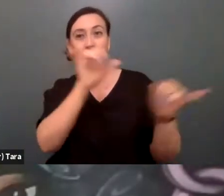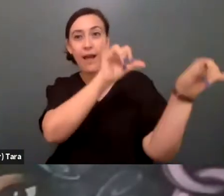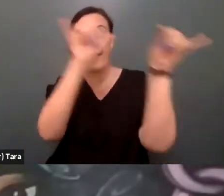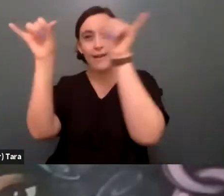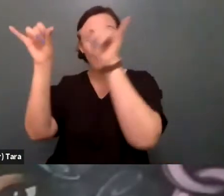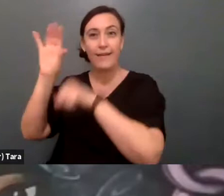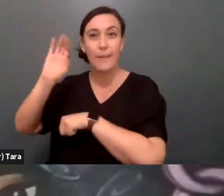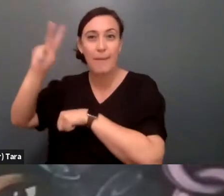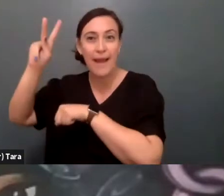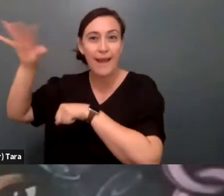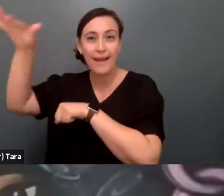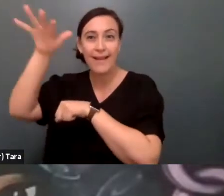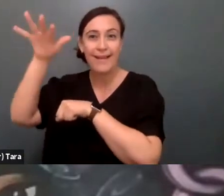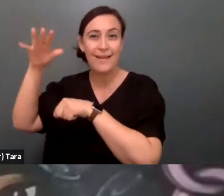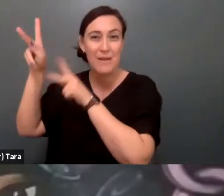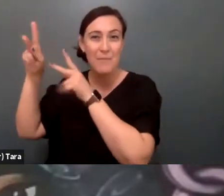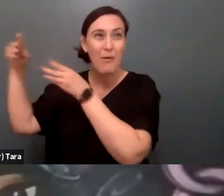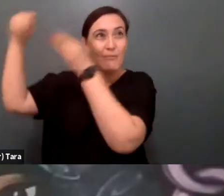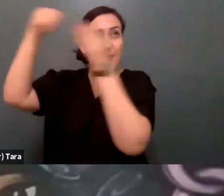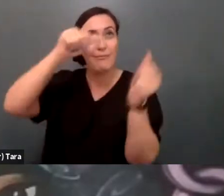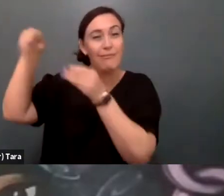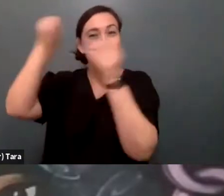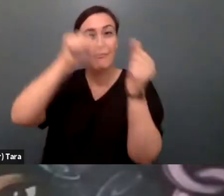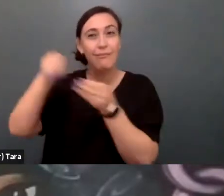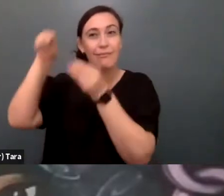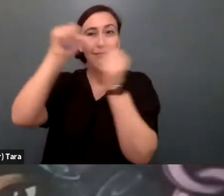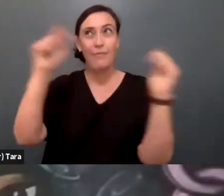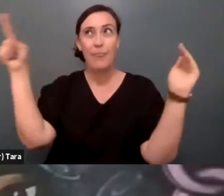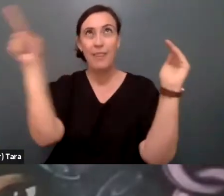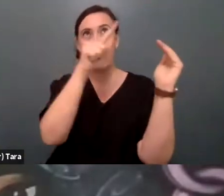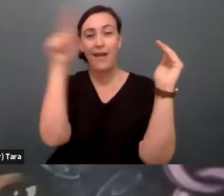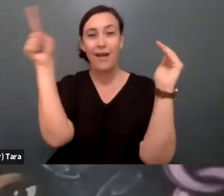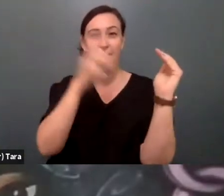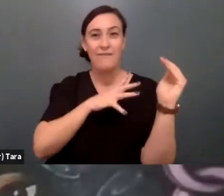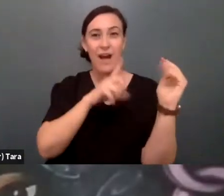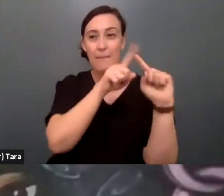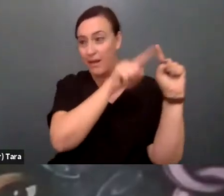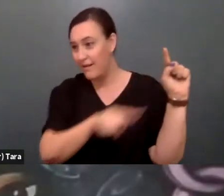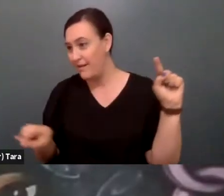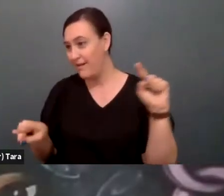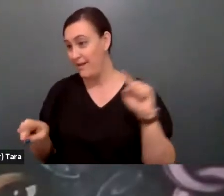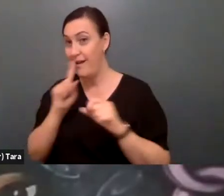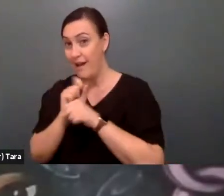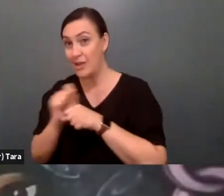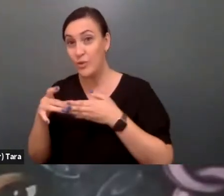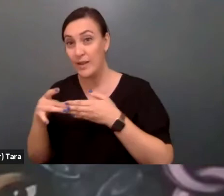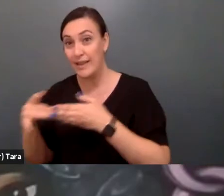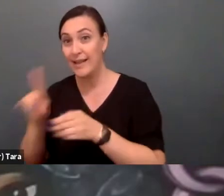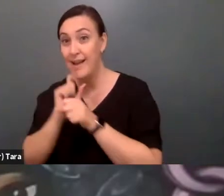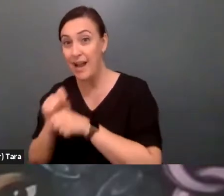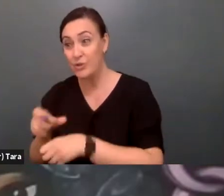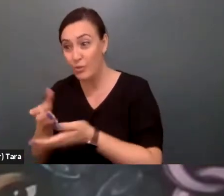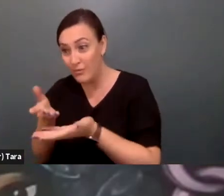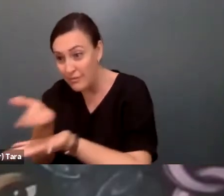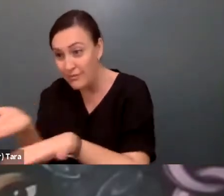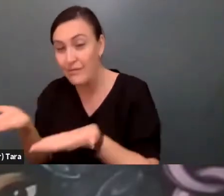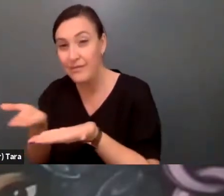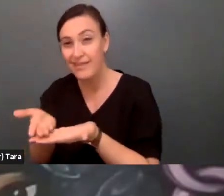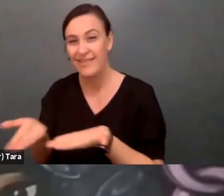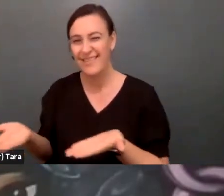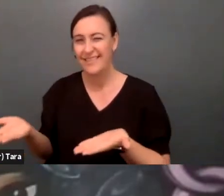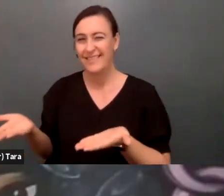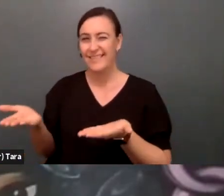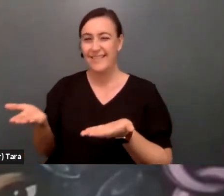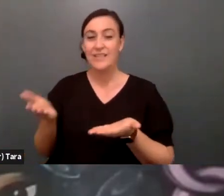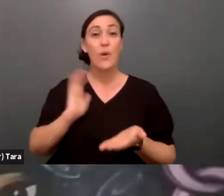funders, to just be more plain about it. So we know in our field that the leadership